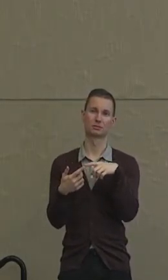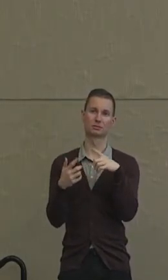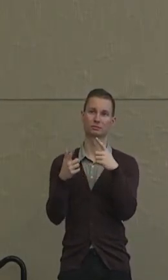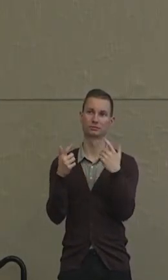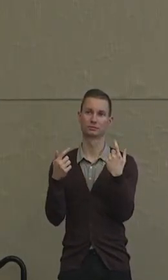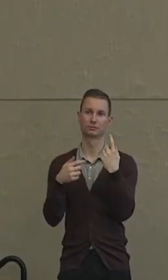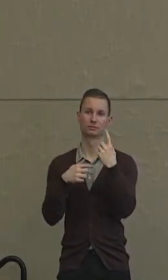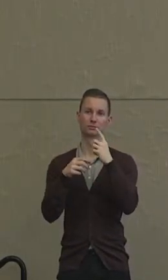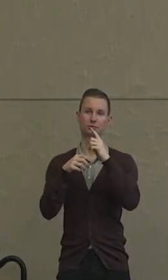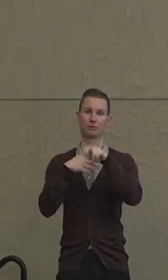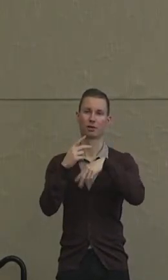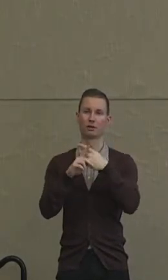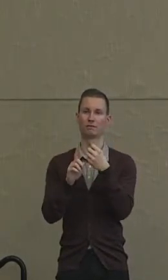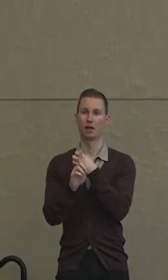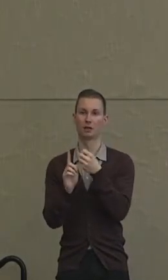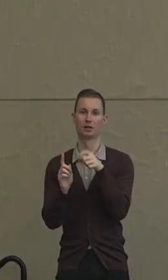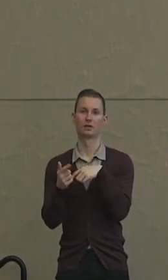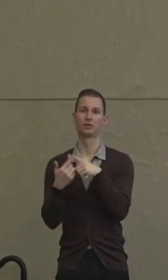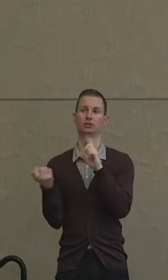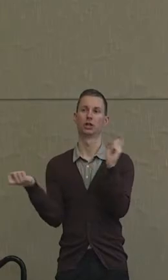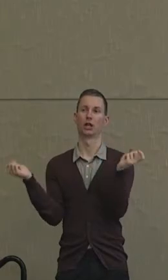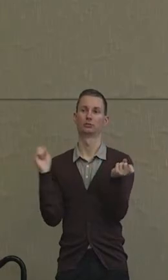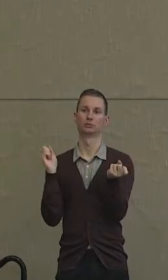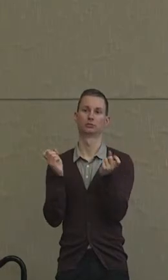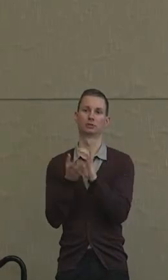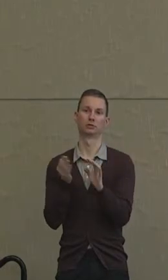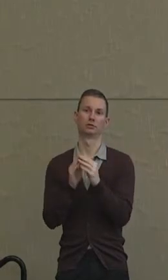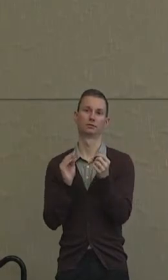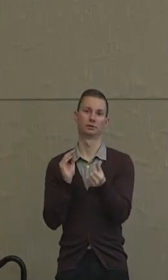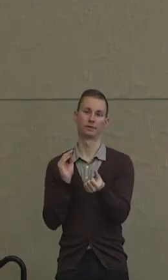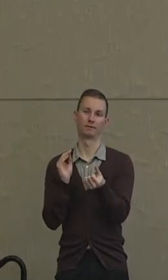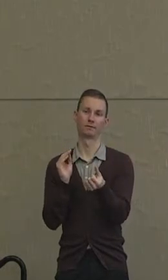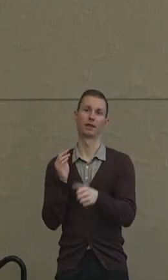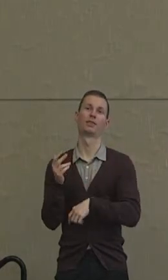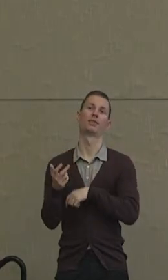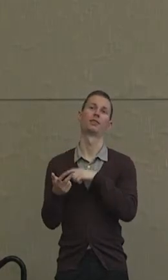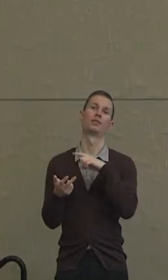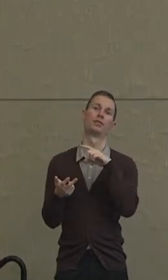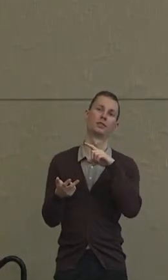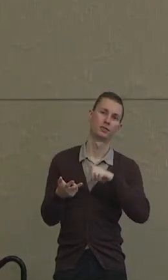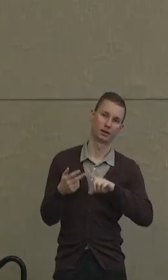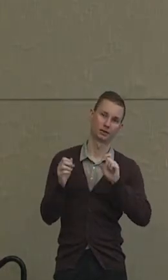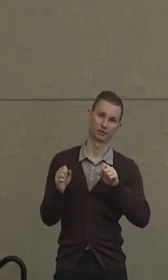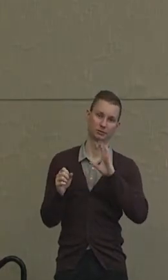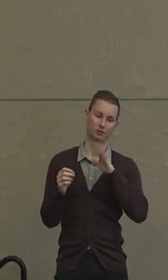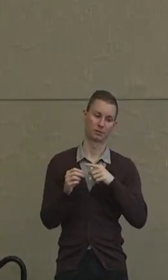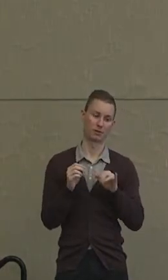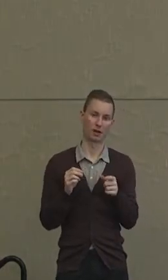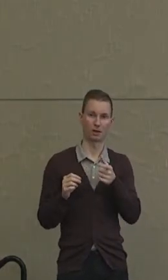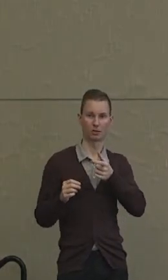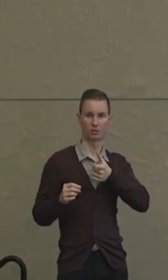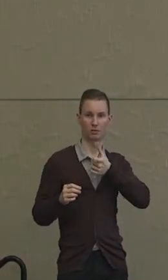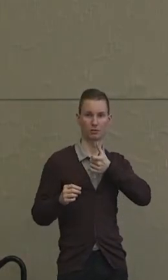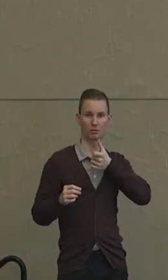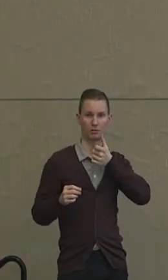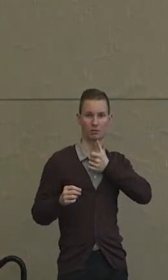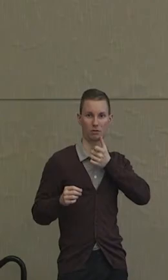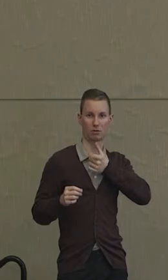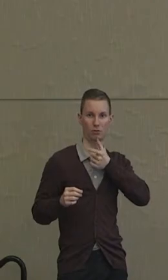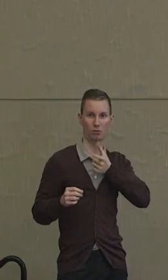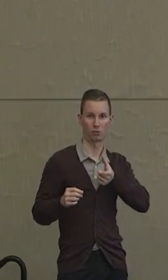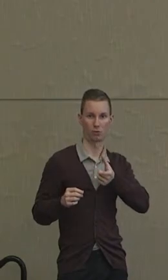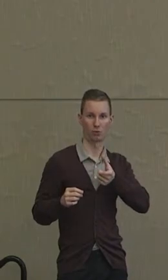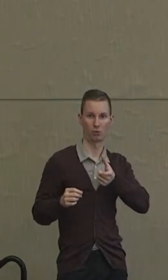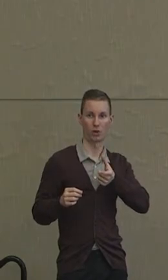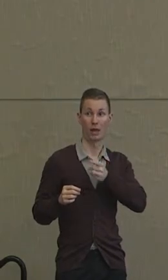forms of violences, and changing the narrative to eventually be able to talk about young girl that Me Too was